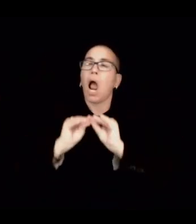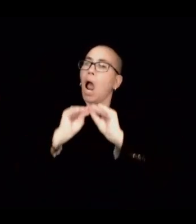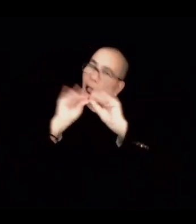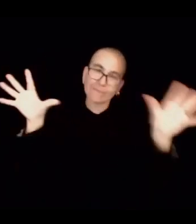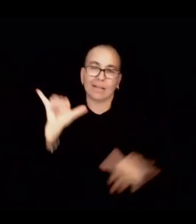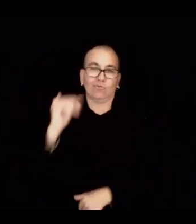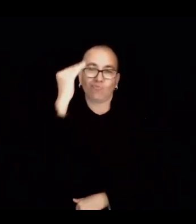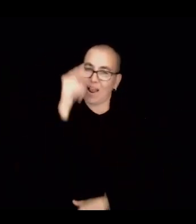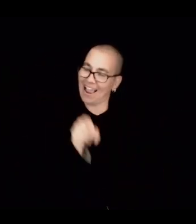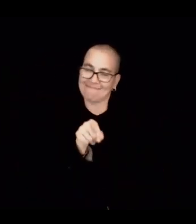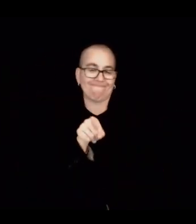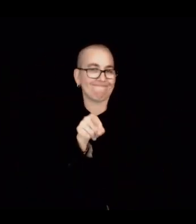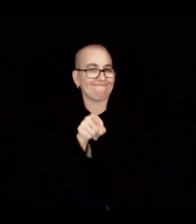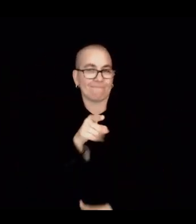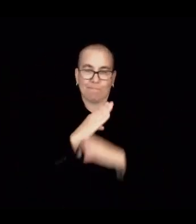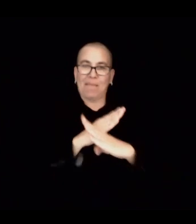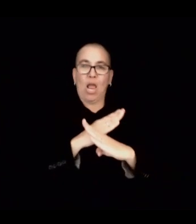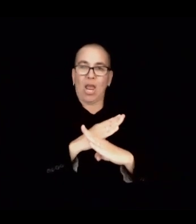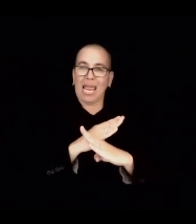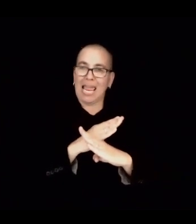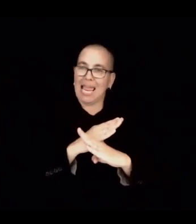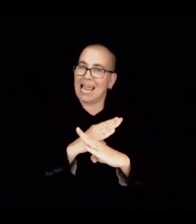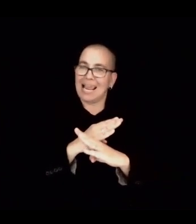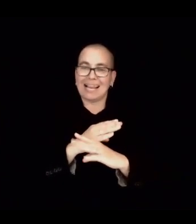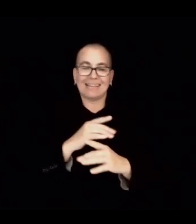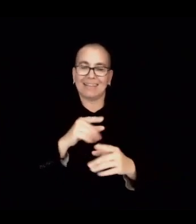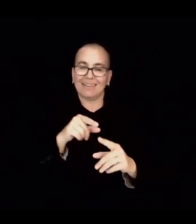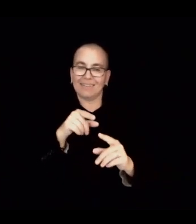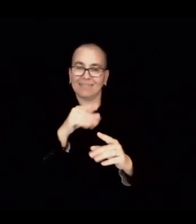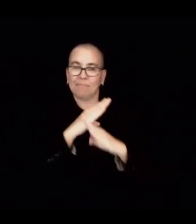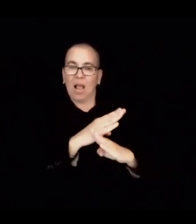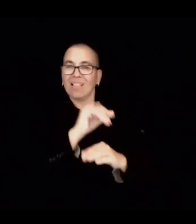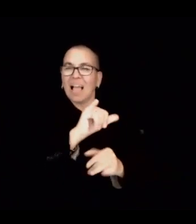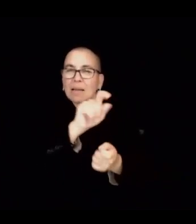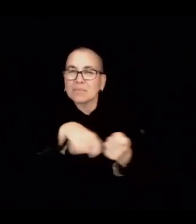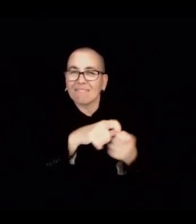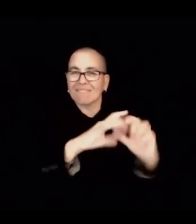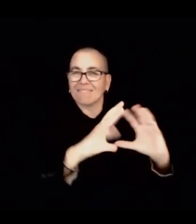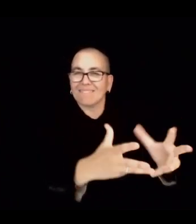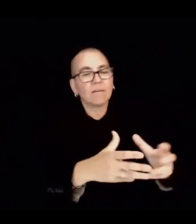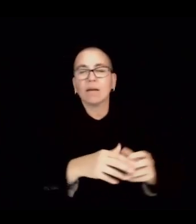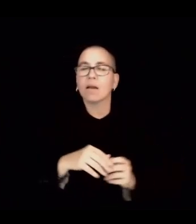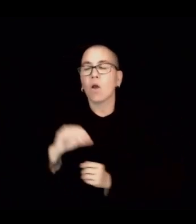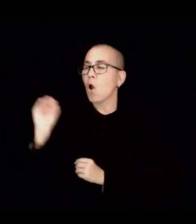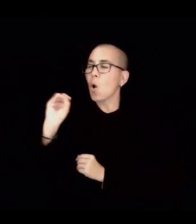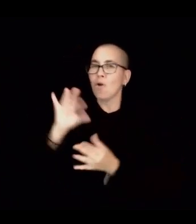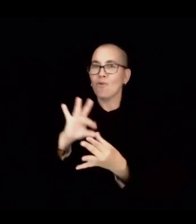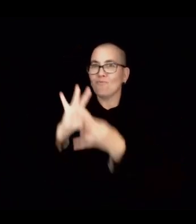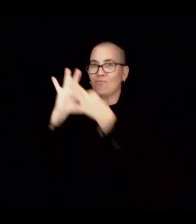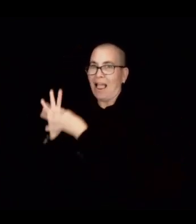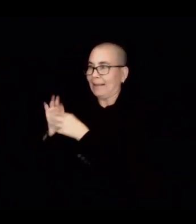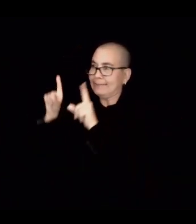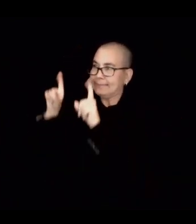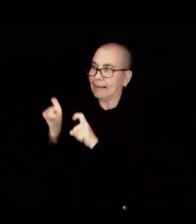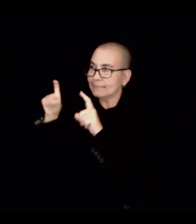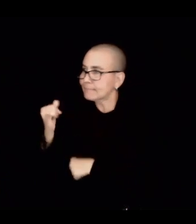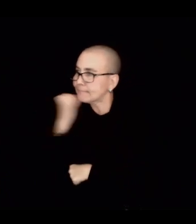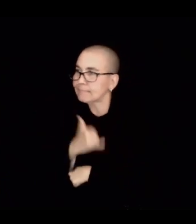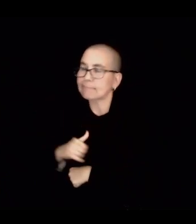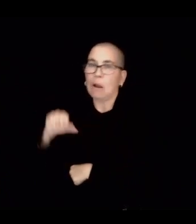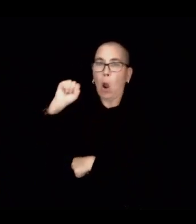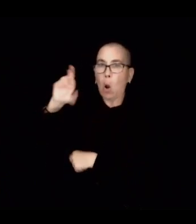communities rather than any kind of biology. But that is definitely something that is continuing to be evaluated because we have seen